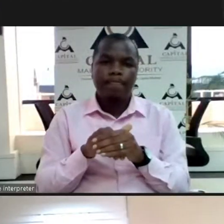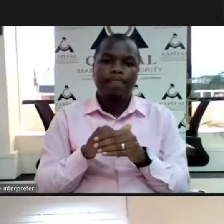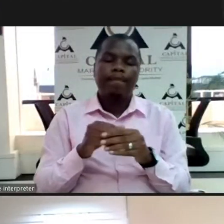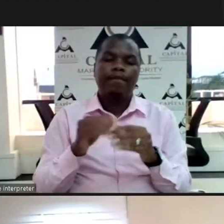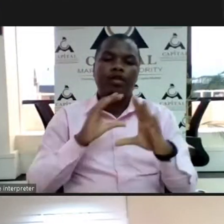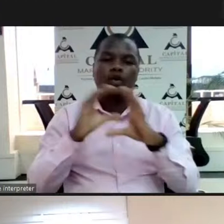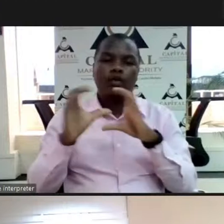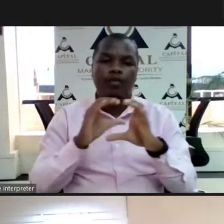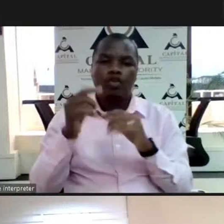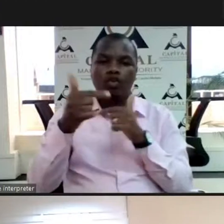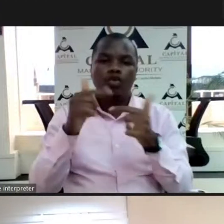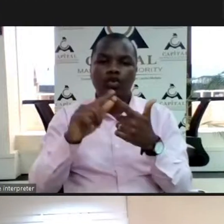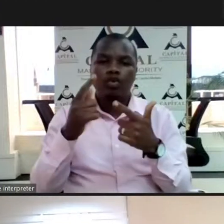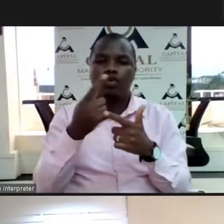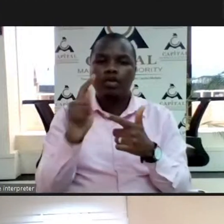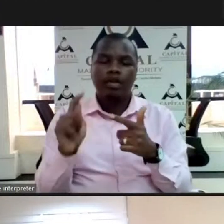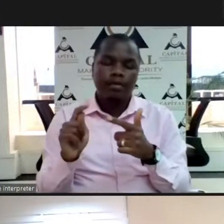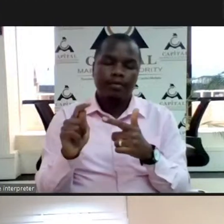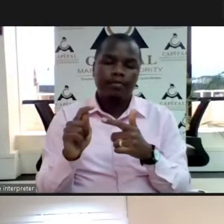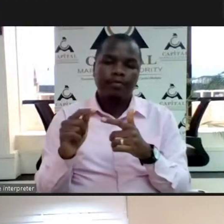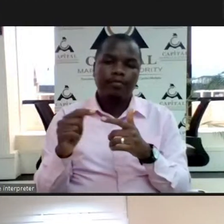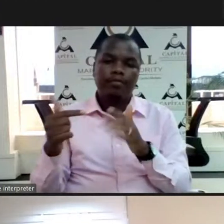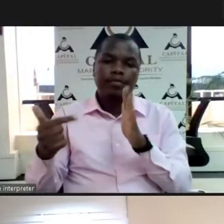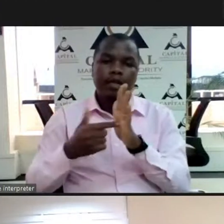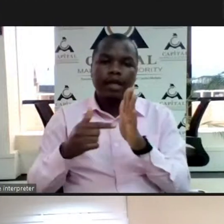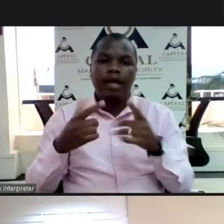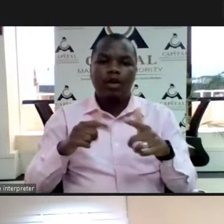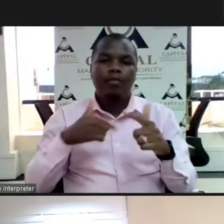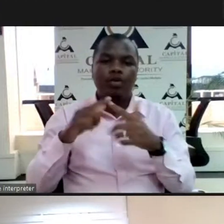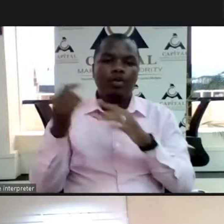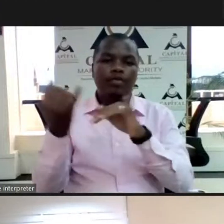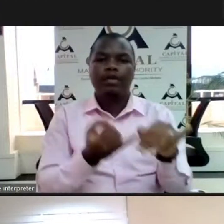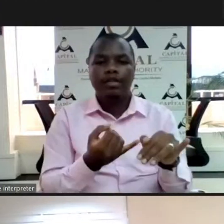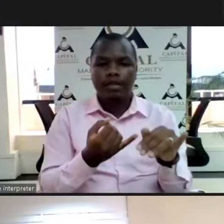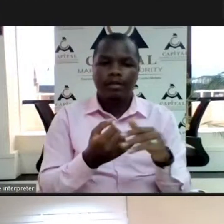closer to their diasporians. Allow me now then to invite